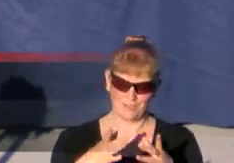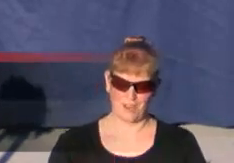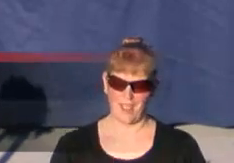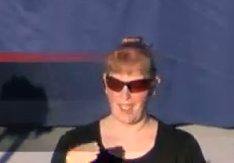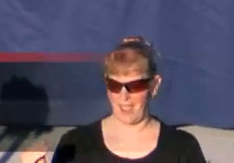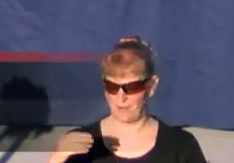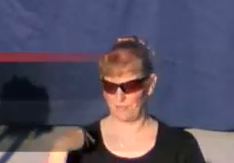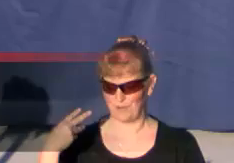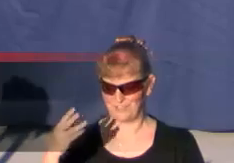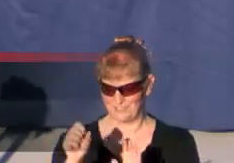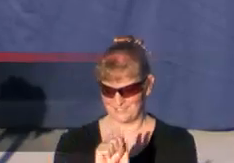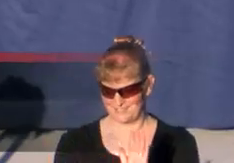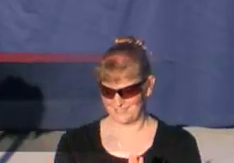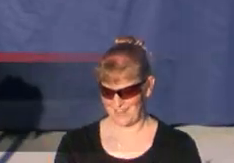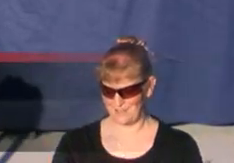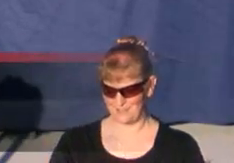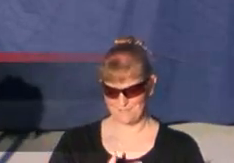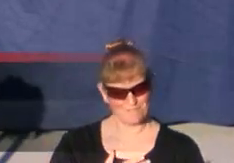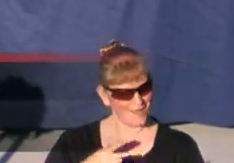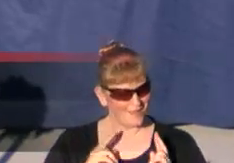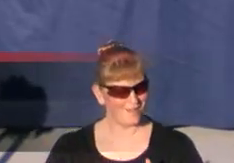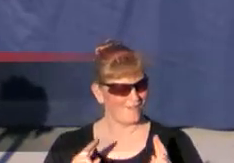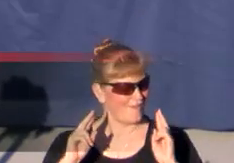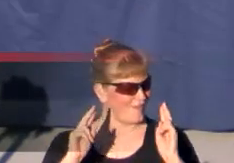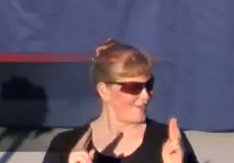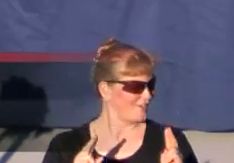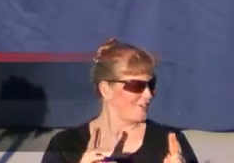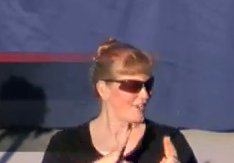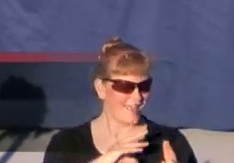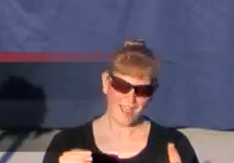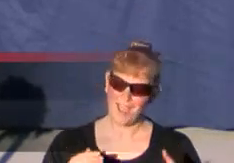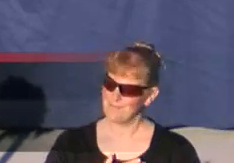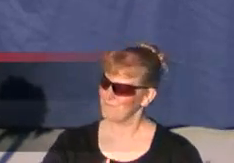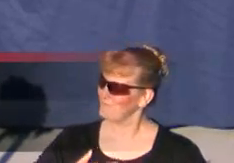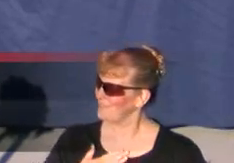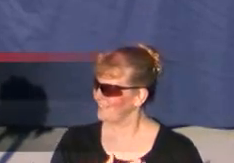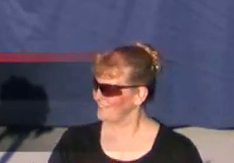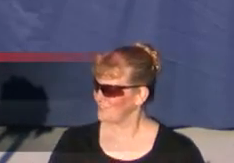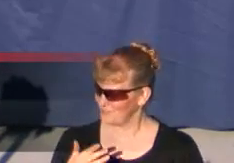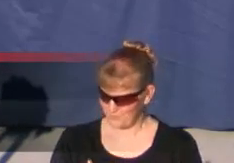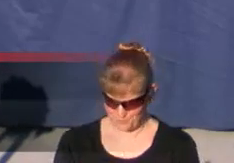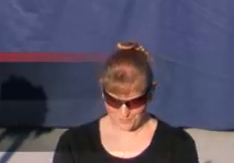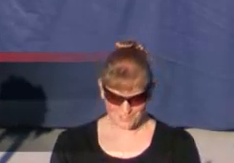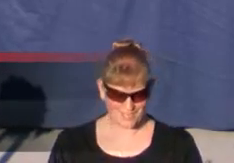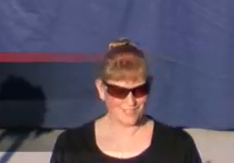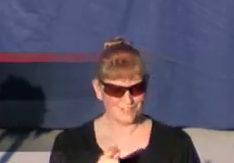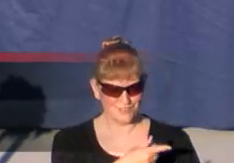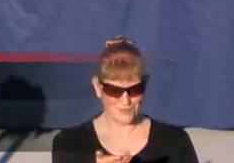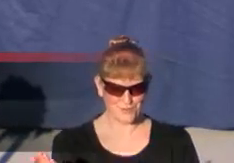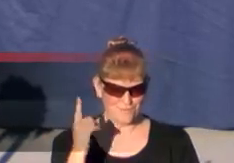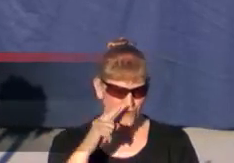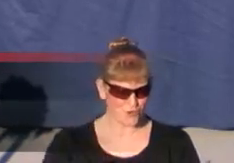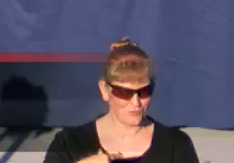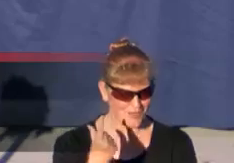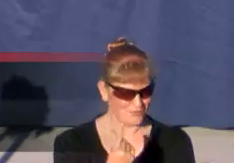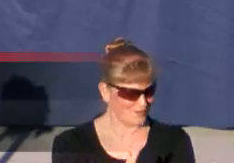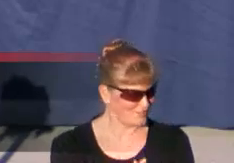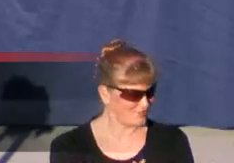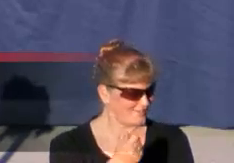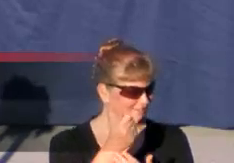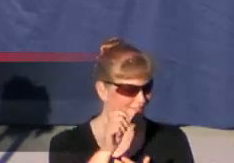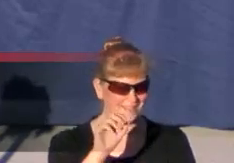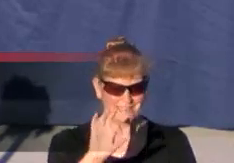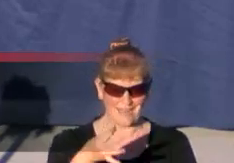Washington State. It is my great honor and extraordinary pleasure to present to you for graduation the